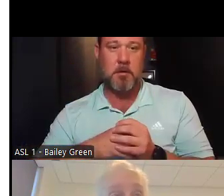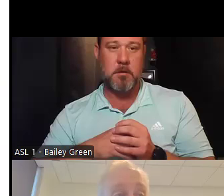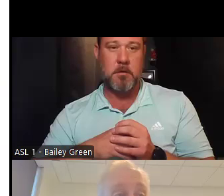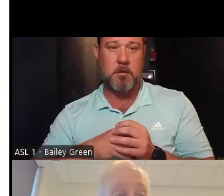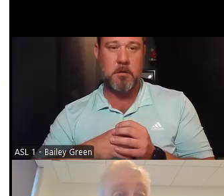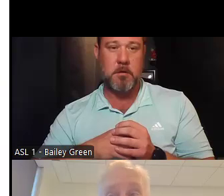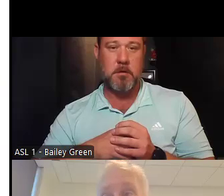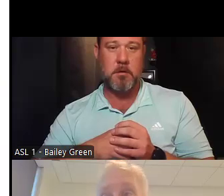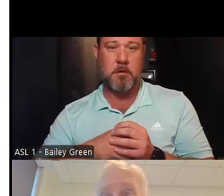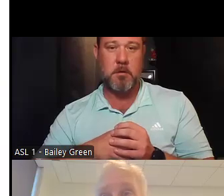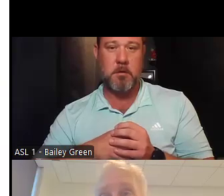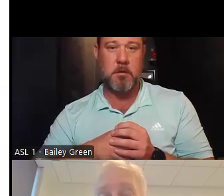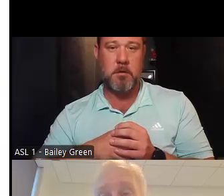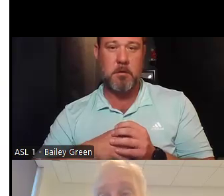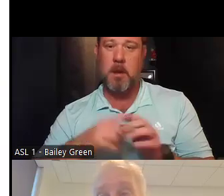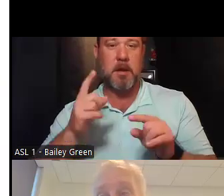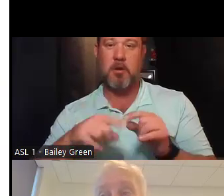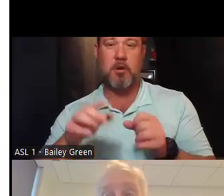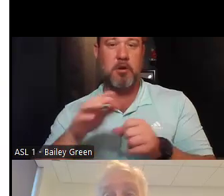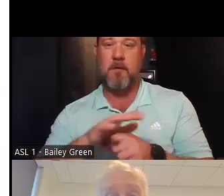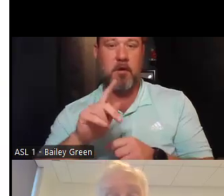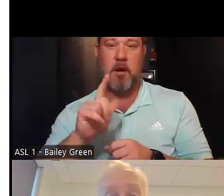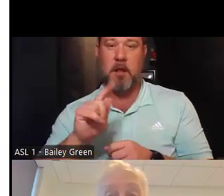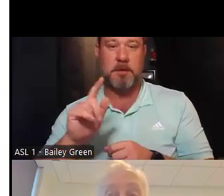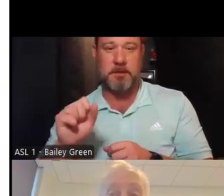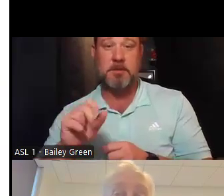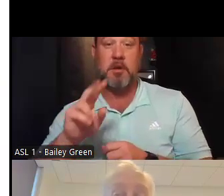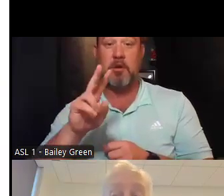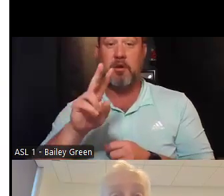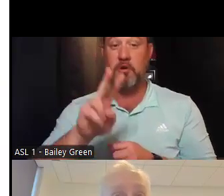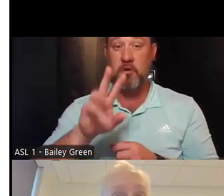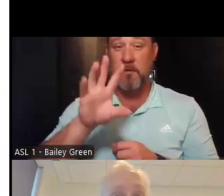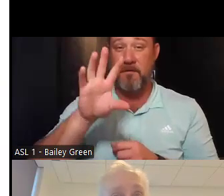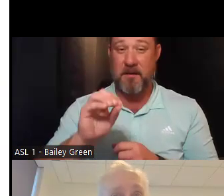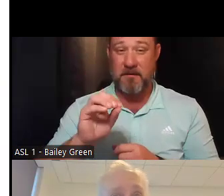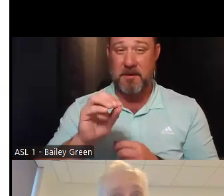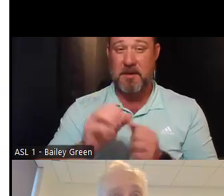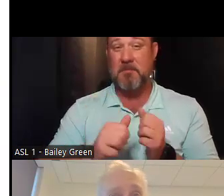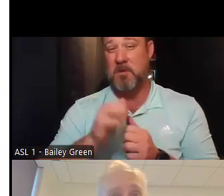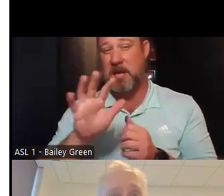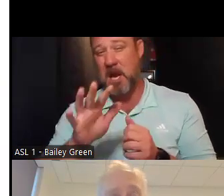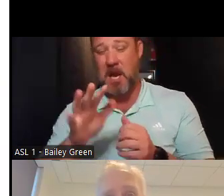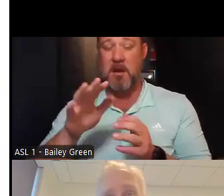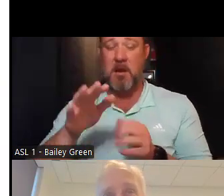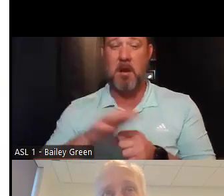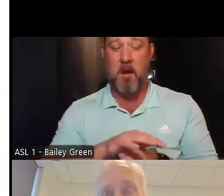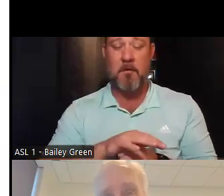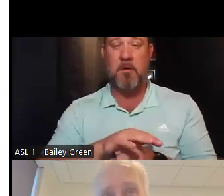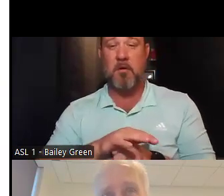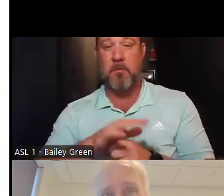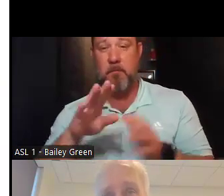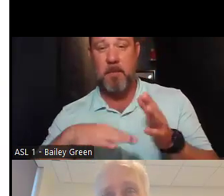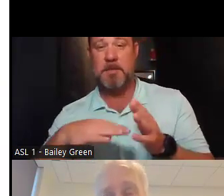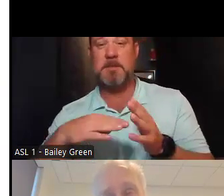could not cover any LTSS. At 250, most people can basically cover their